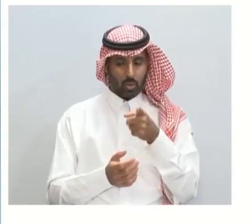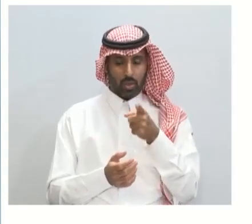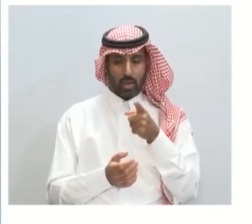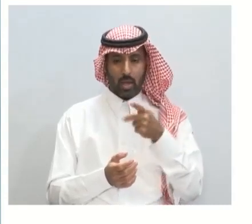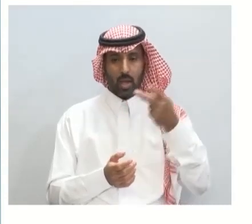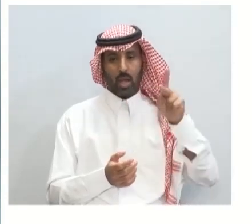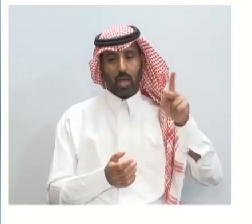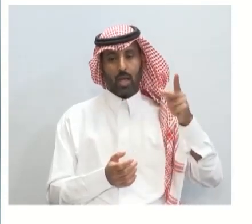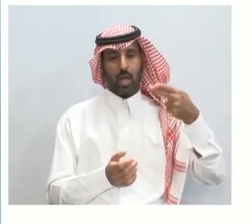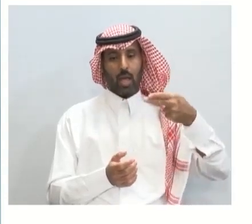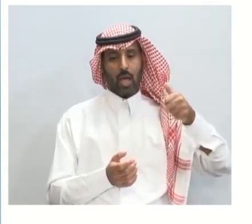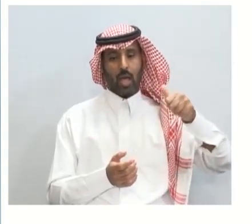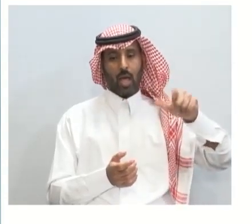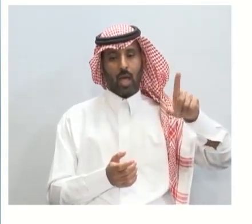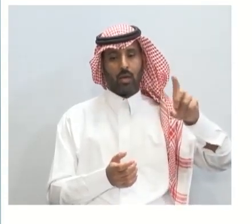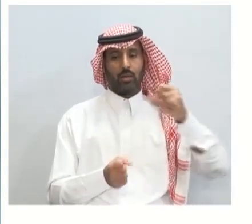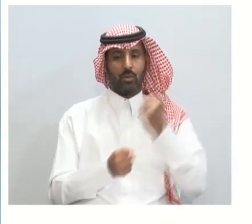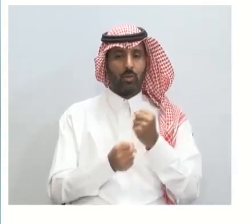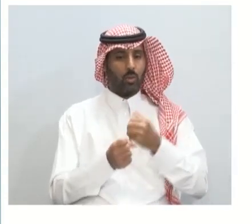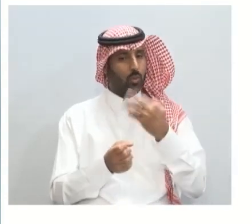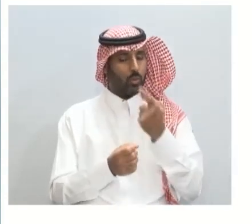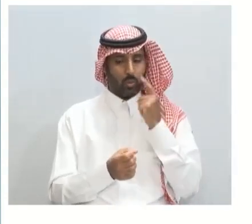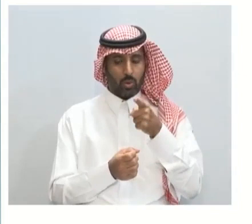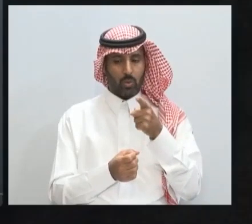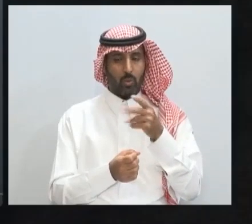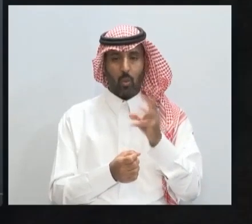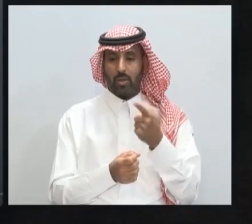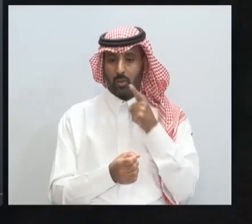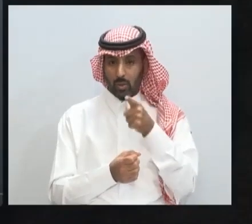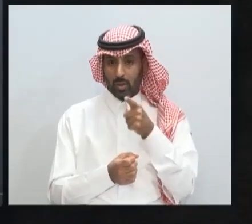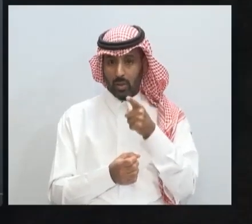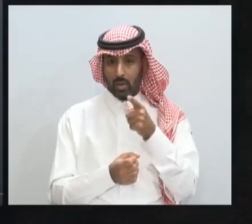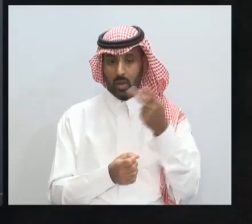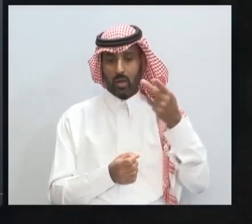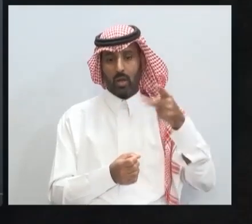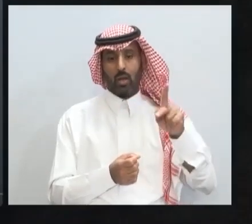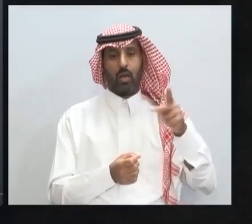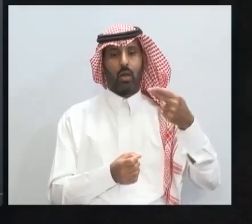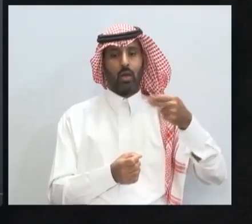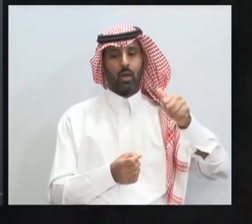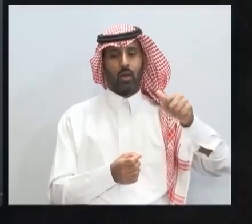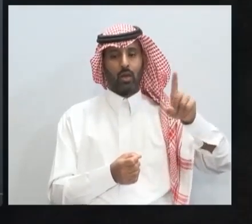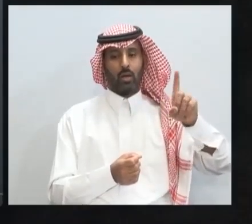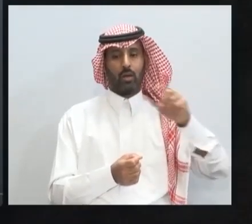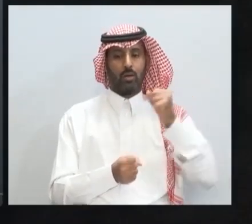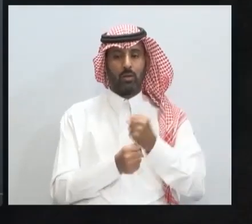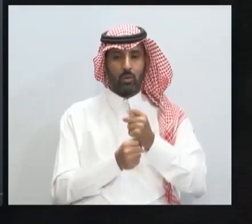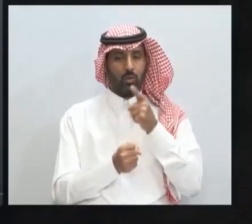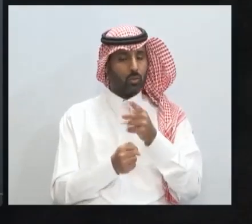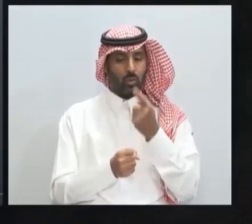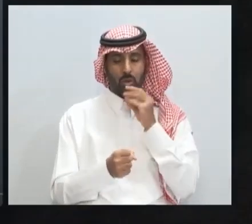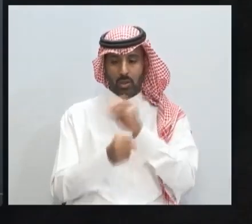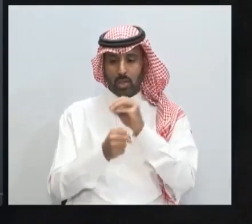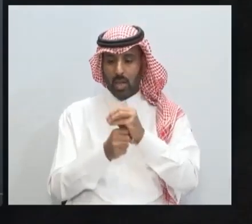Khaled will do so what do you think Khaled will do this is up to you what do you think will will he tell the